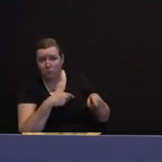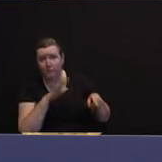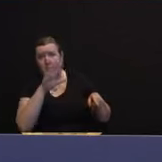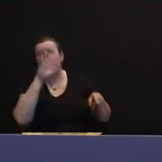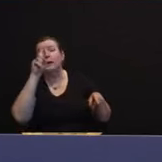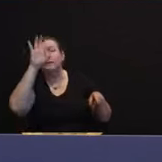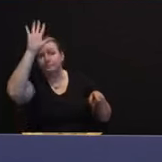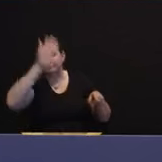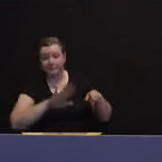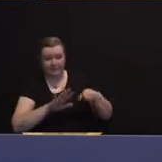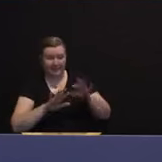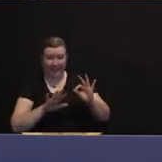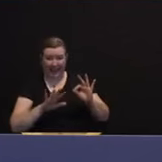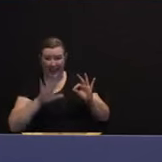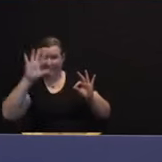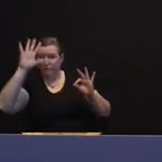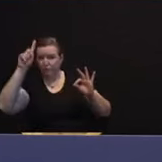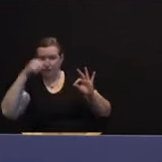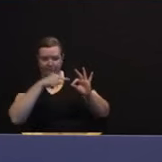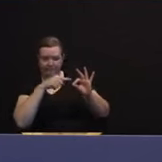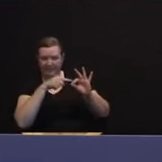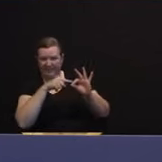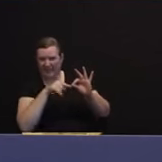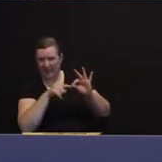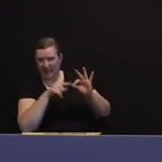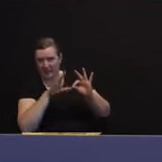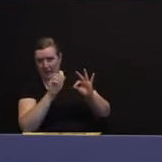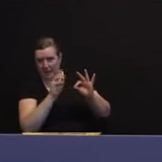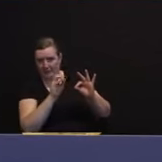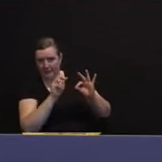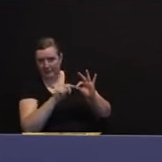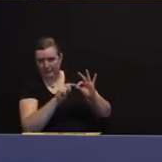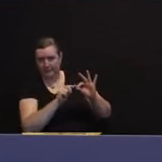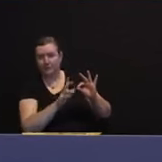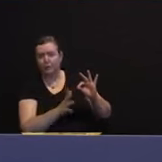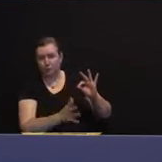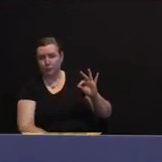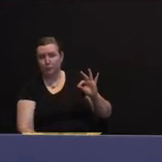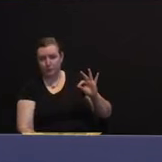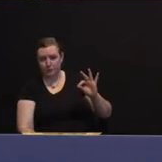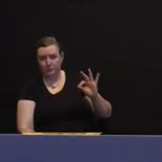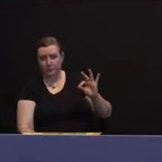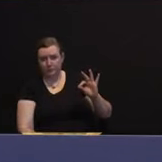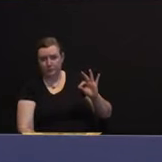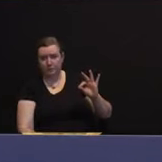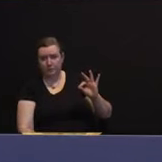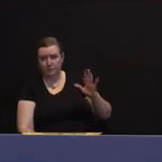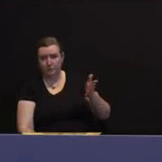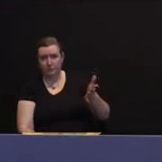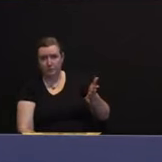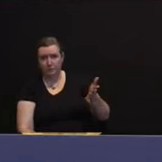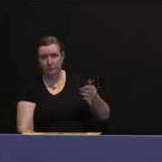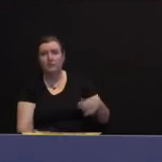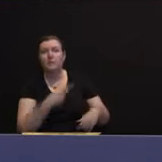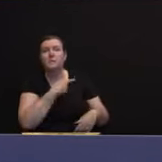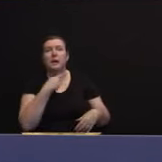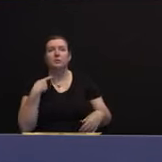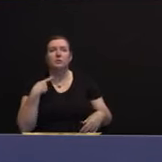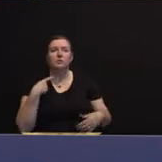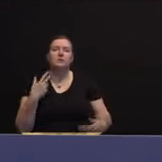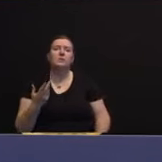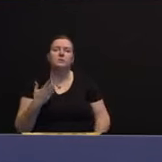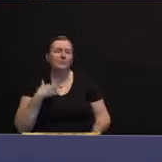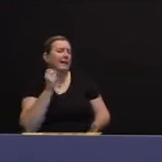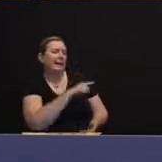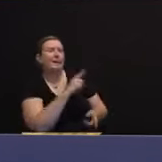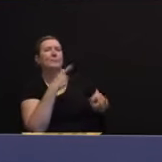think I've got any more to add on that. On Paterson, I think it's endemic, and I'll ask Pat to weigh in here, of a national